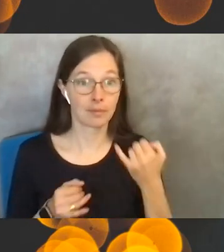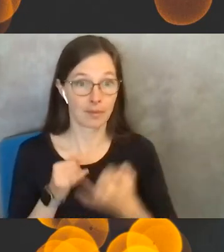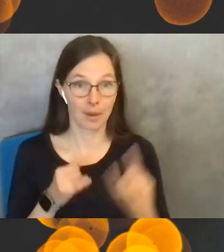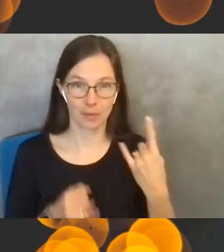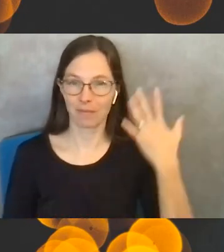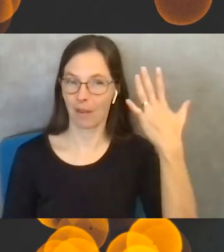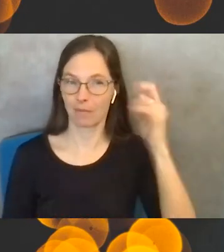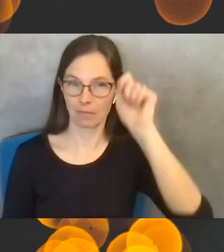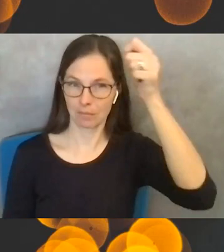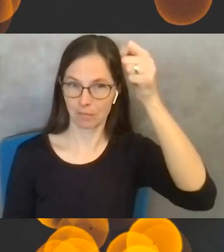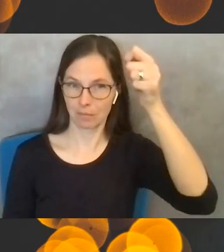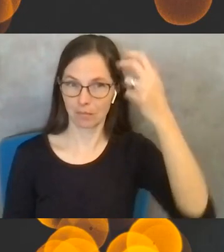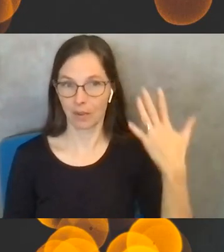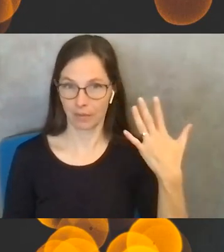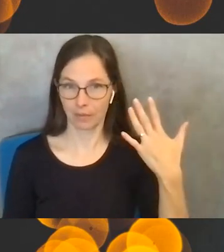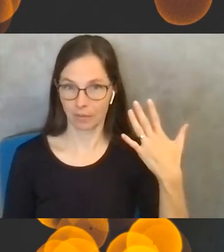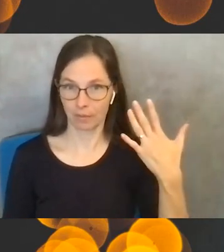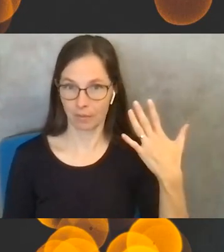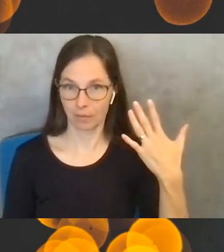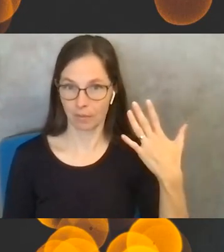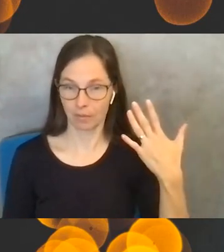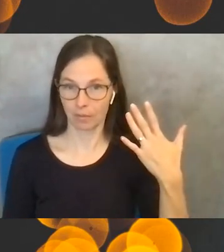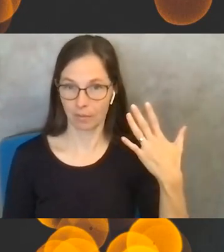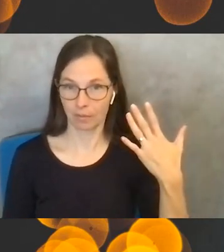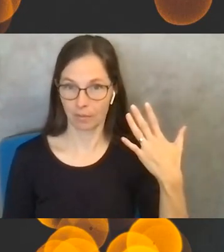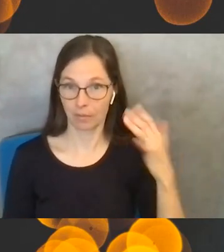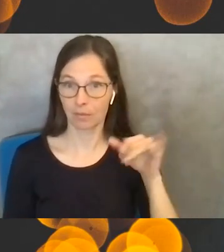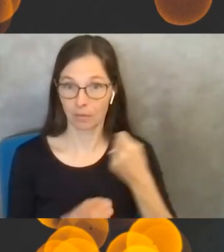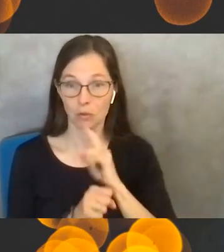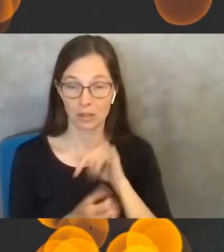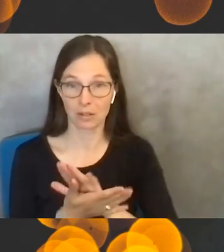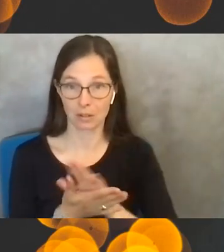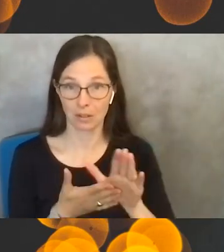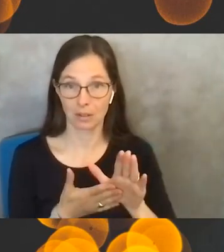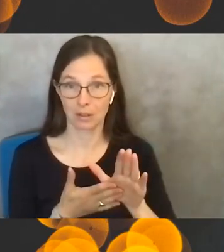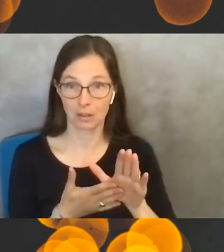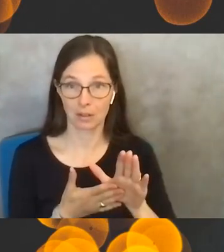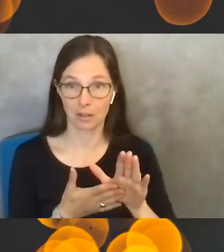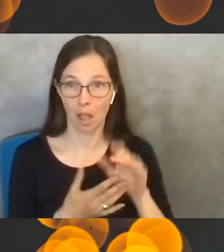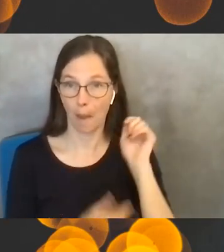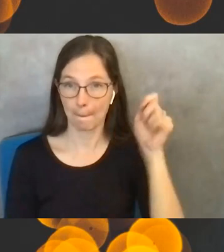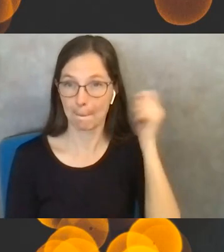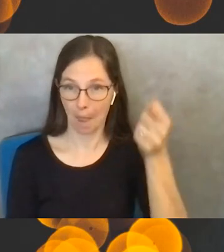5. Want to make sure that's nice. And bam,